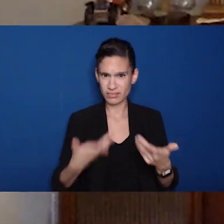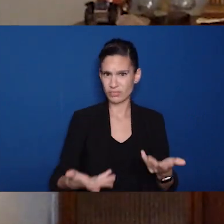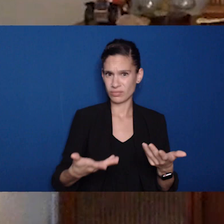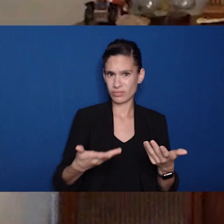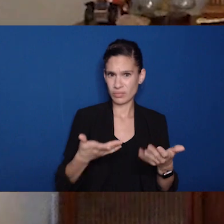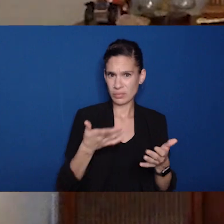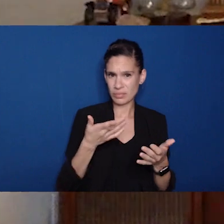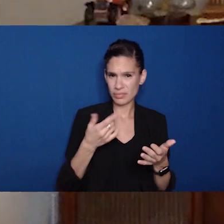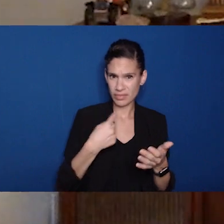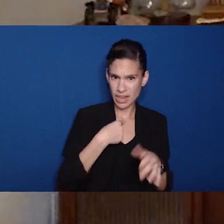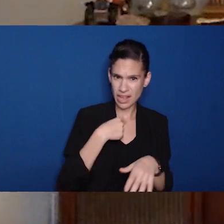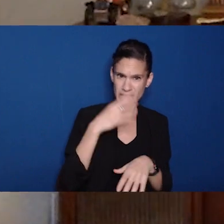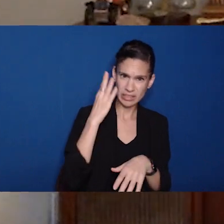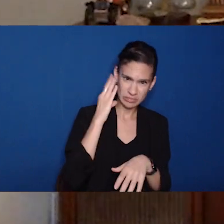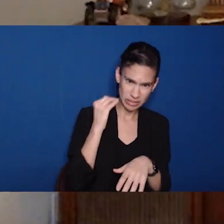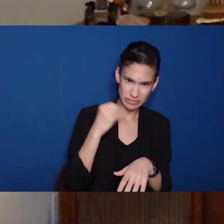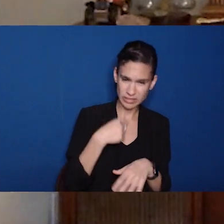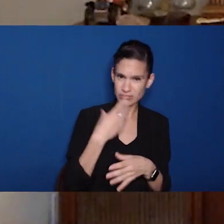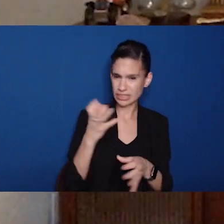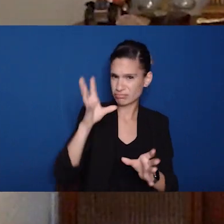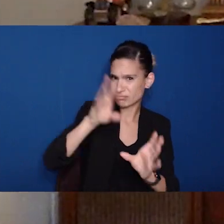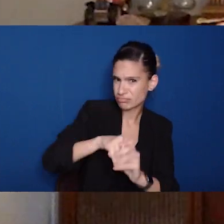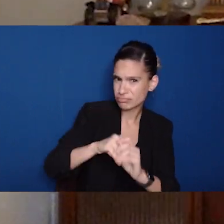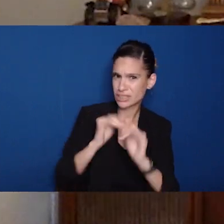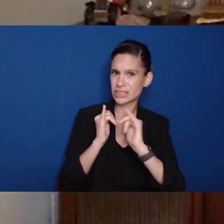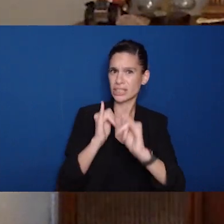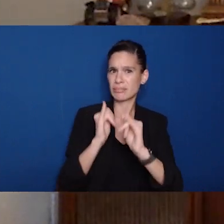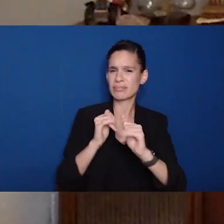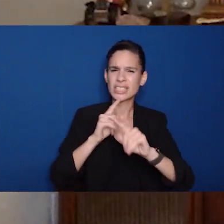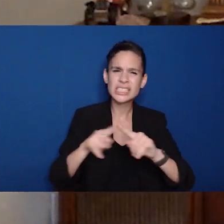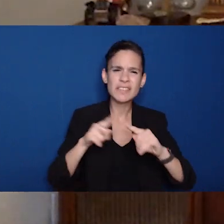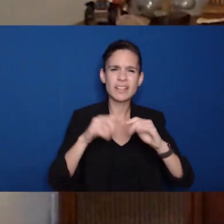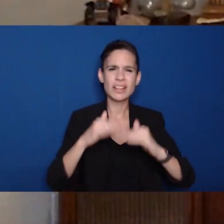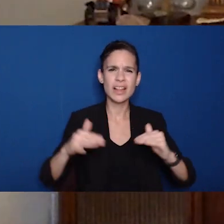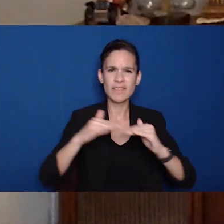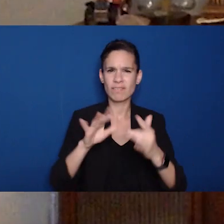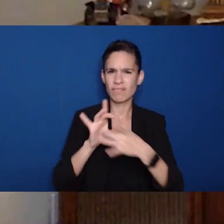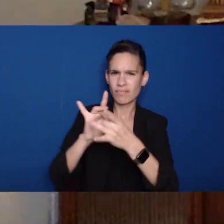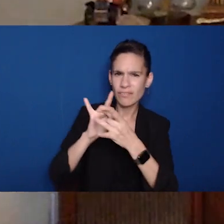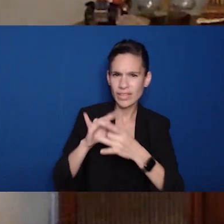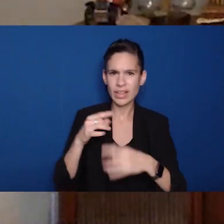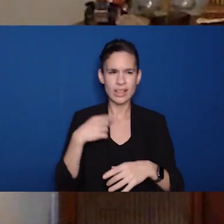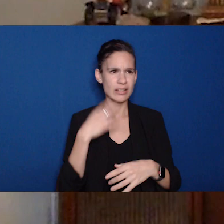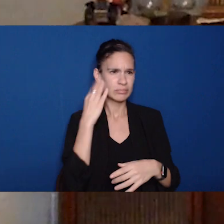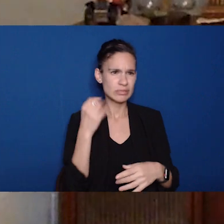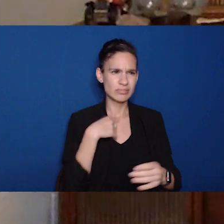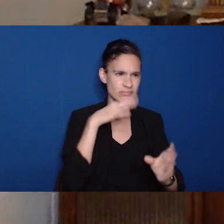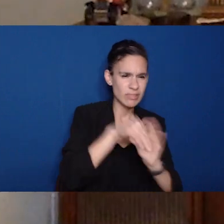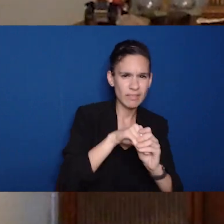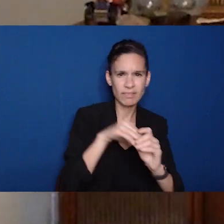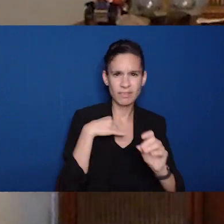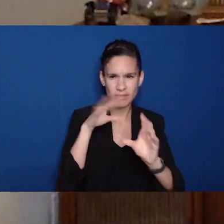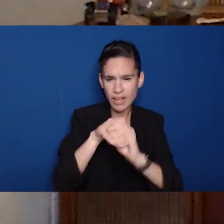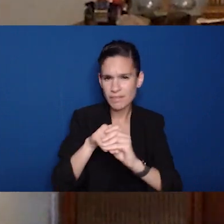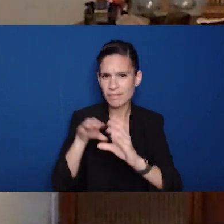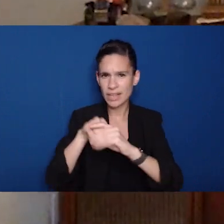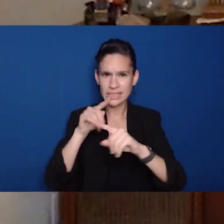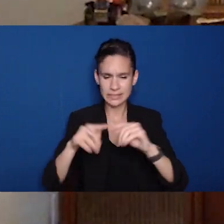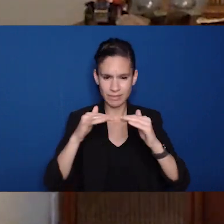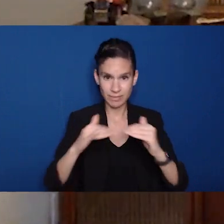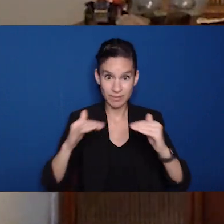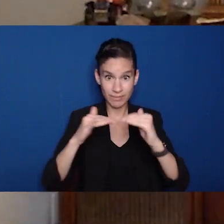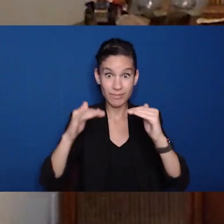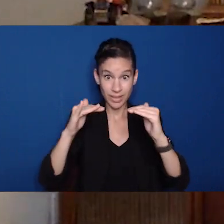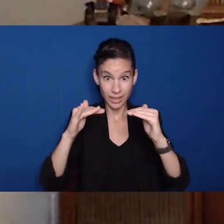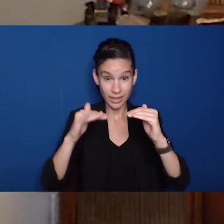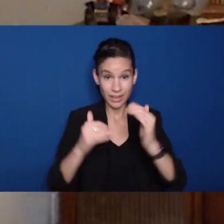stake in what they are experiencing on every platform that they experience it from, I think is shaping and almost kind